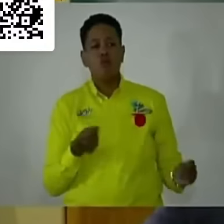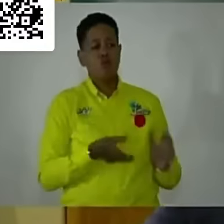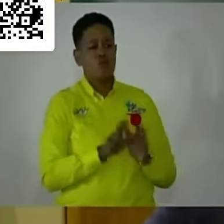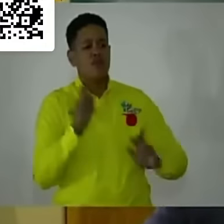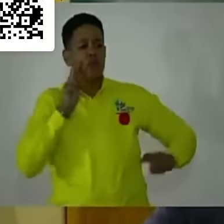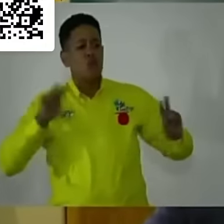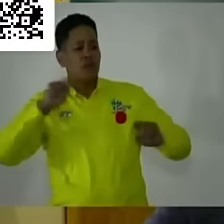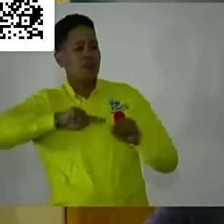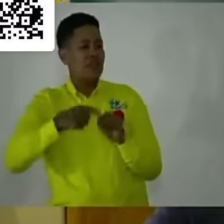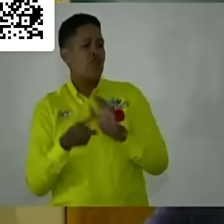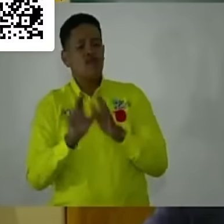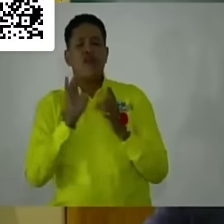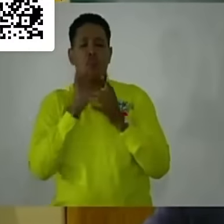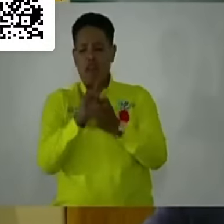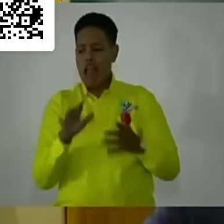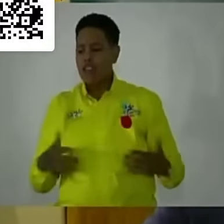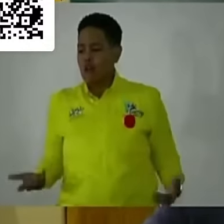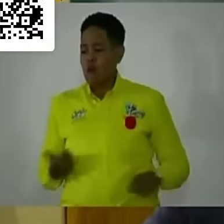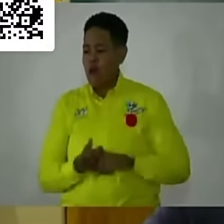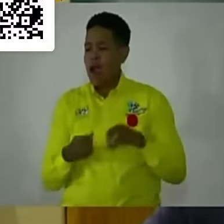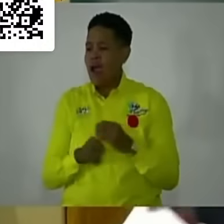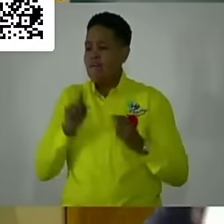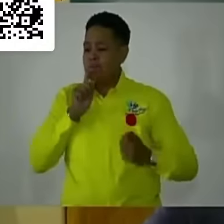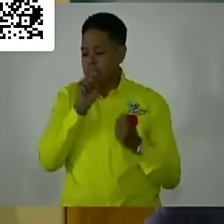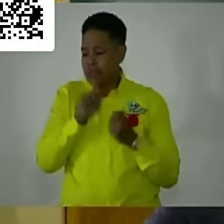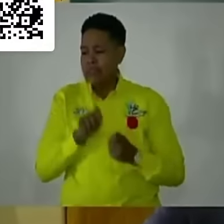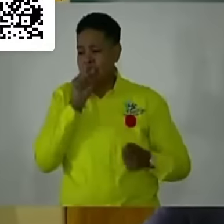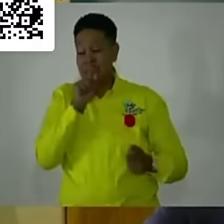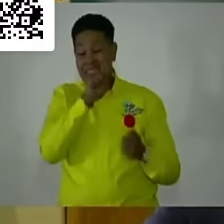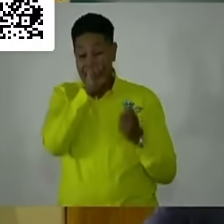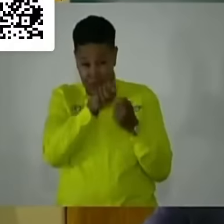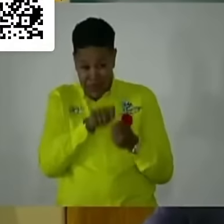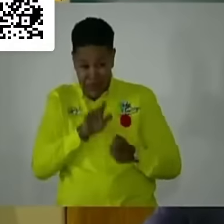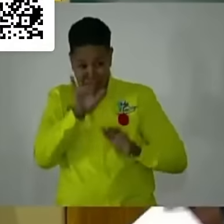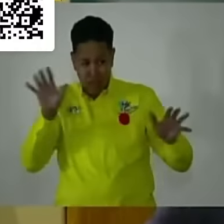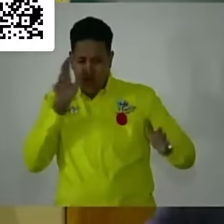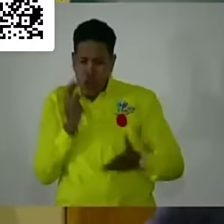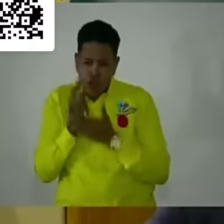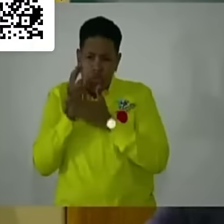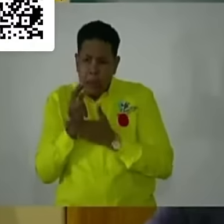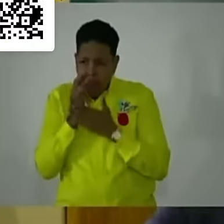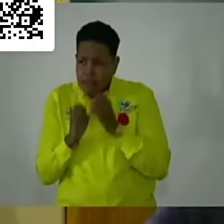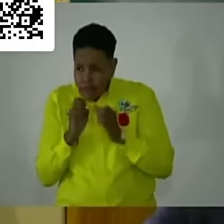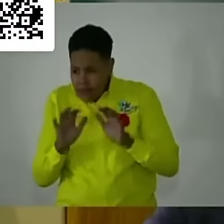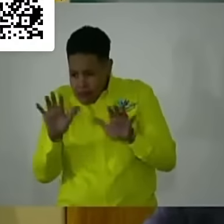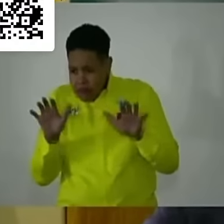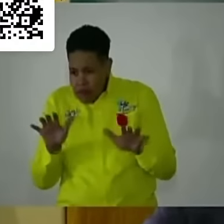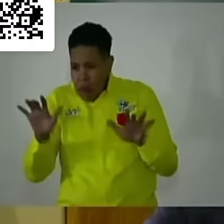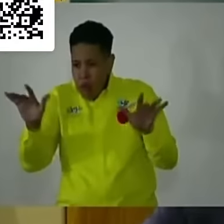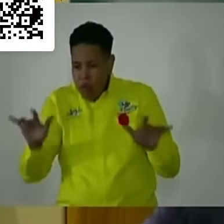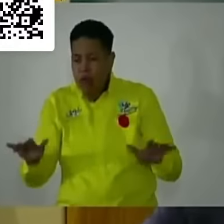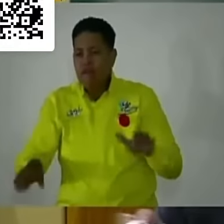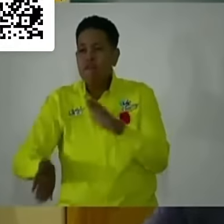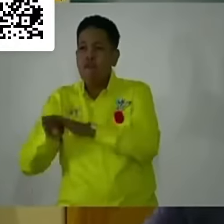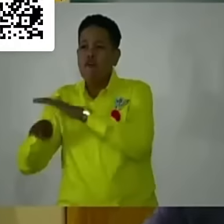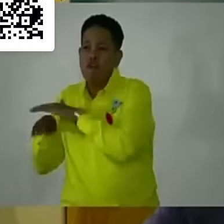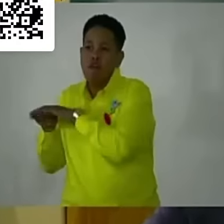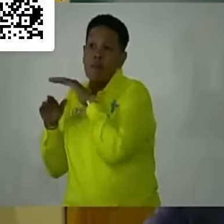review in relation to the specifications for rehabilitation. Because I've heard from